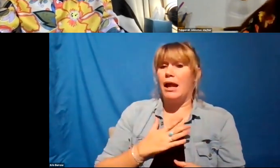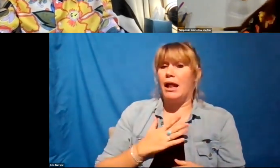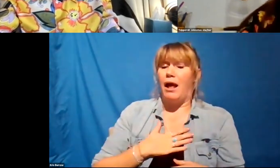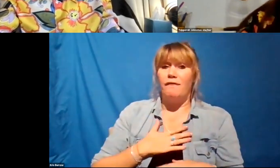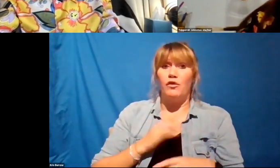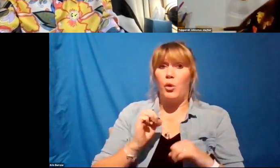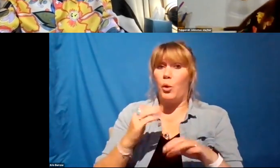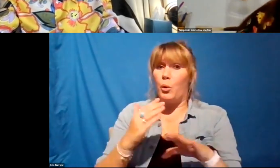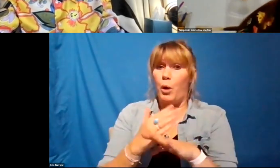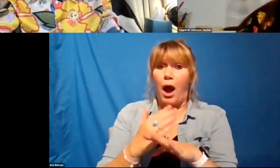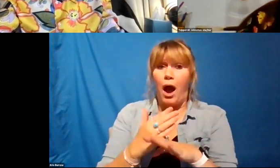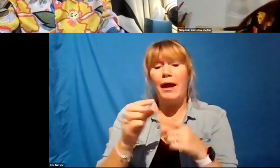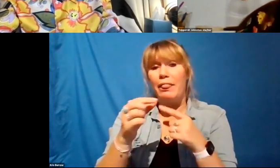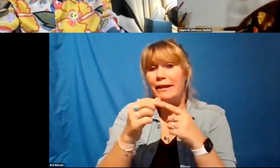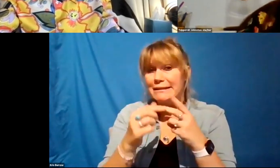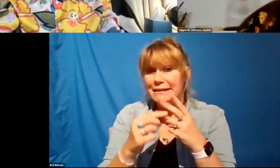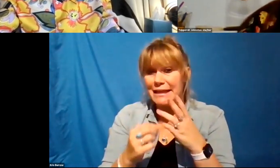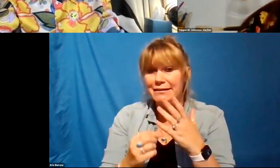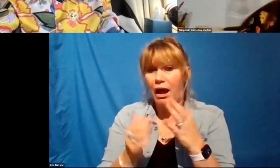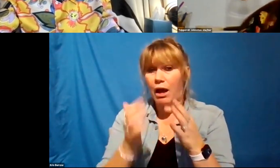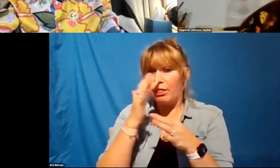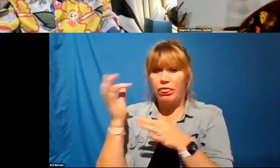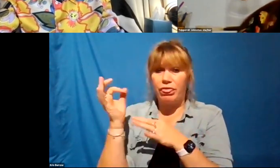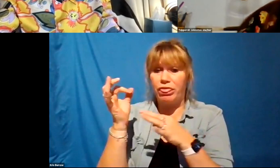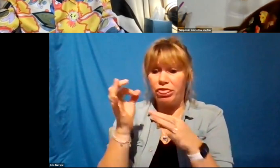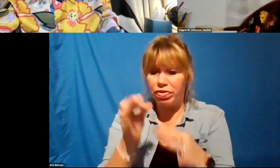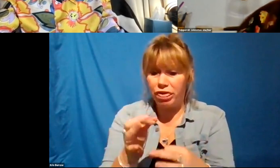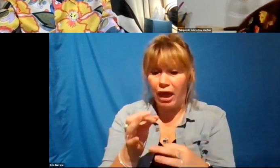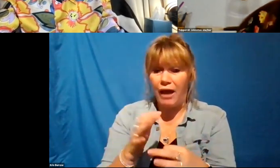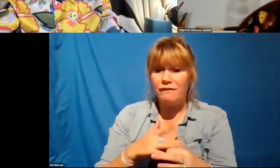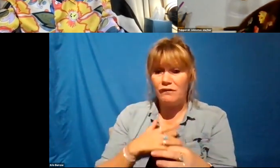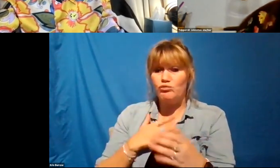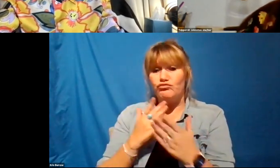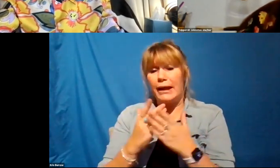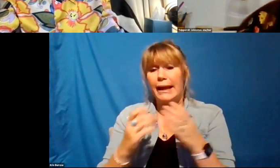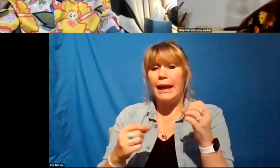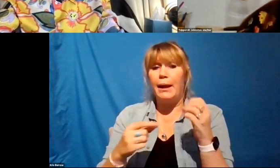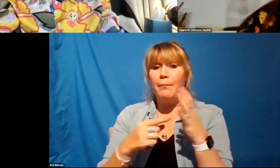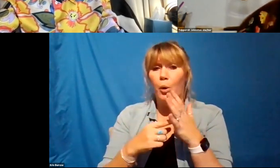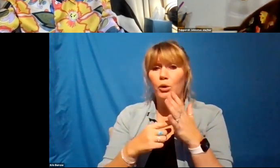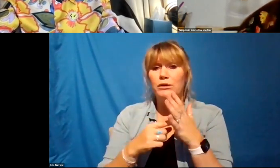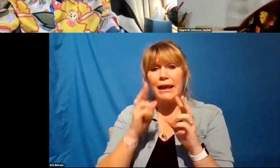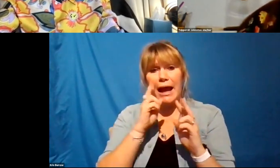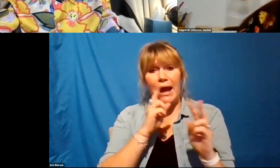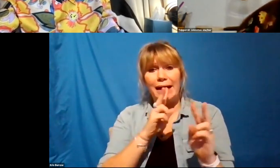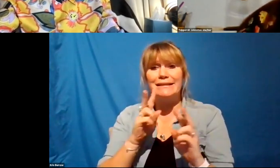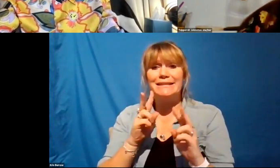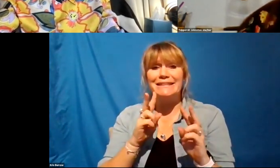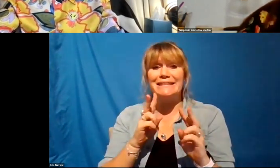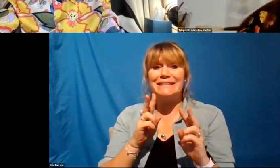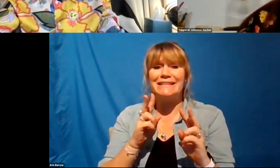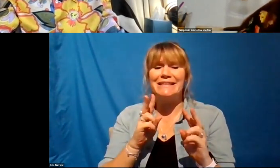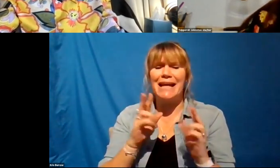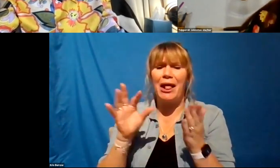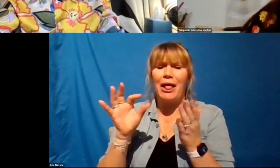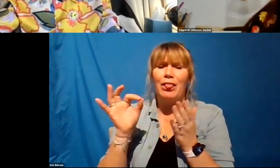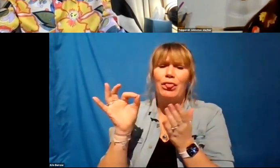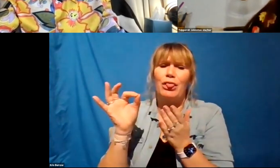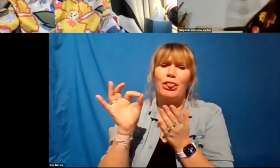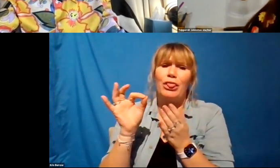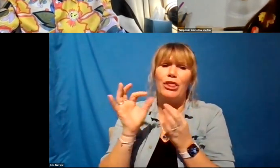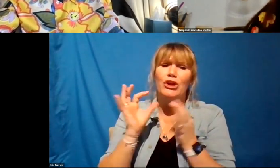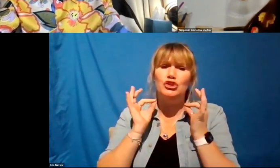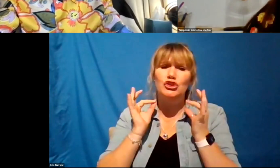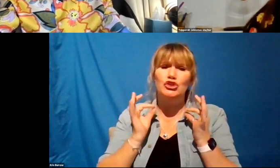the details that I'm always drawn to and which I find hugely important. I see the jewels surrounding the eyes in your amulets as